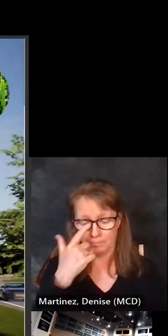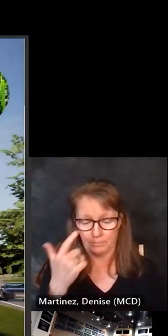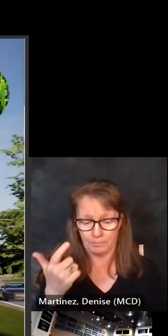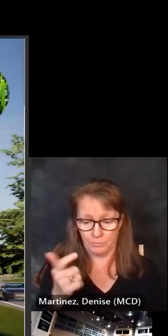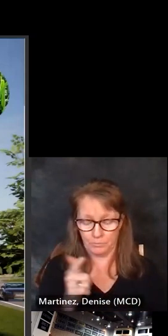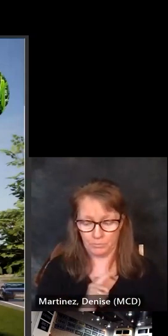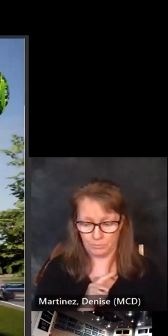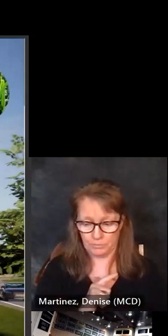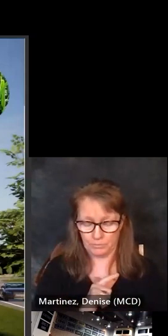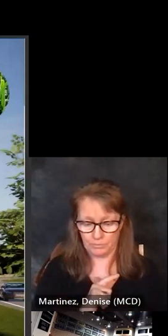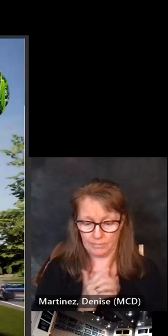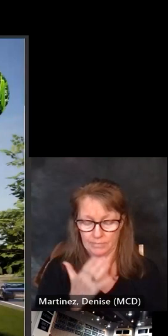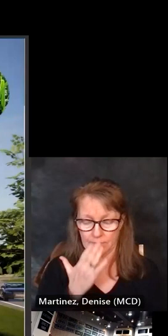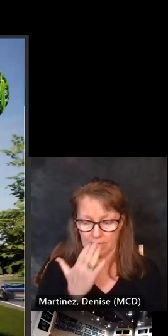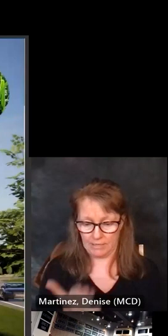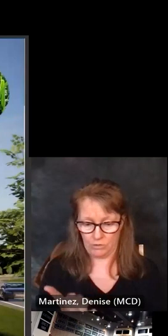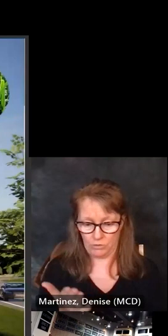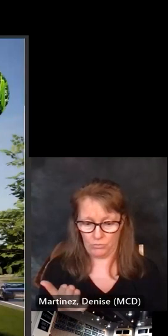comment.